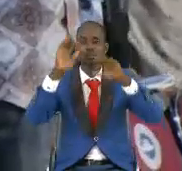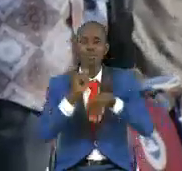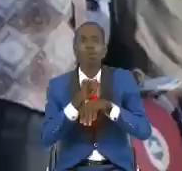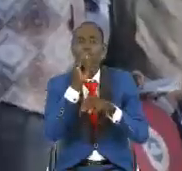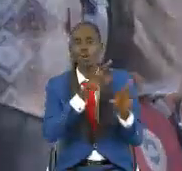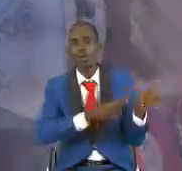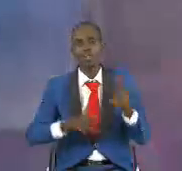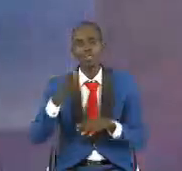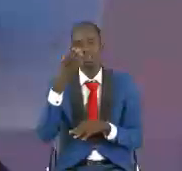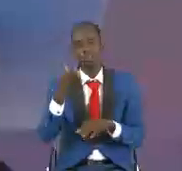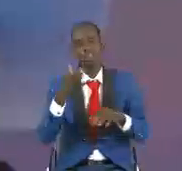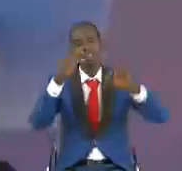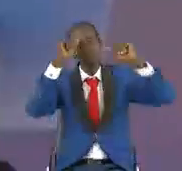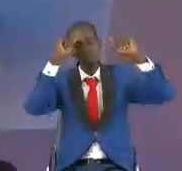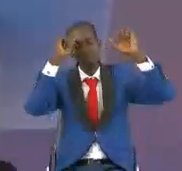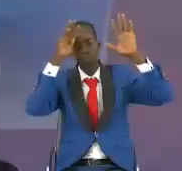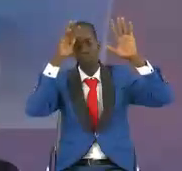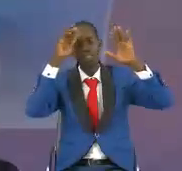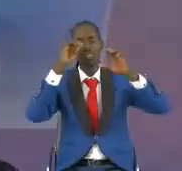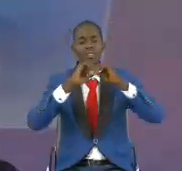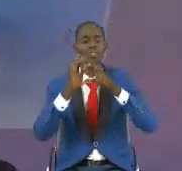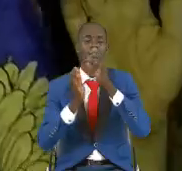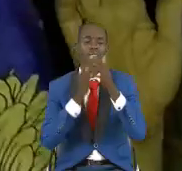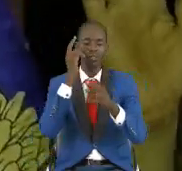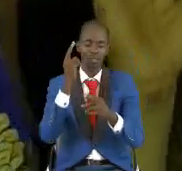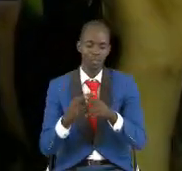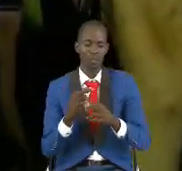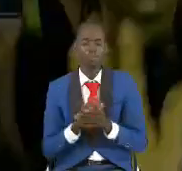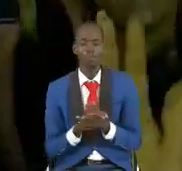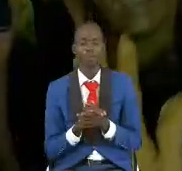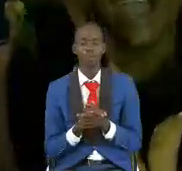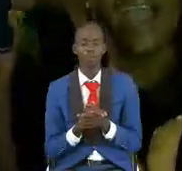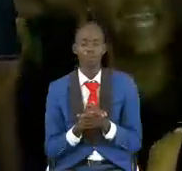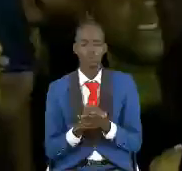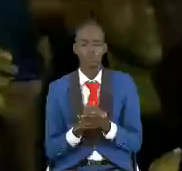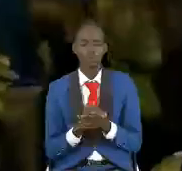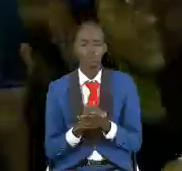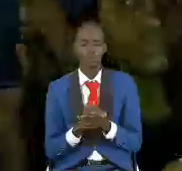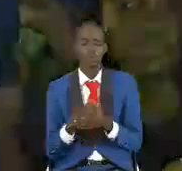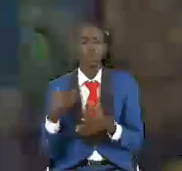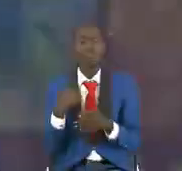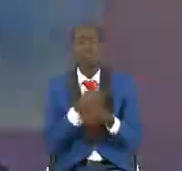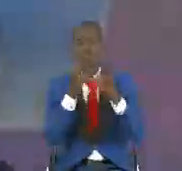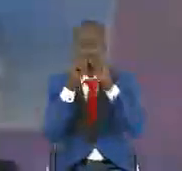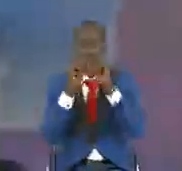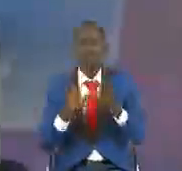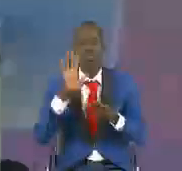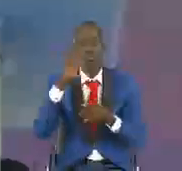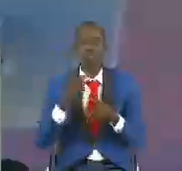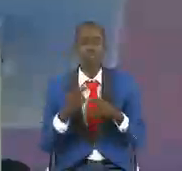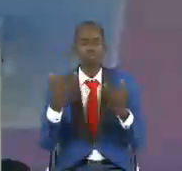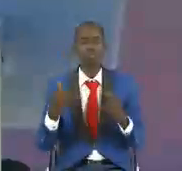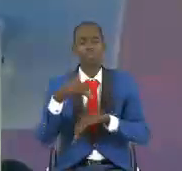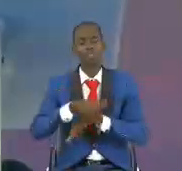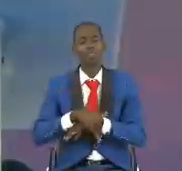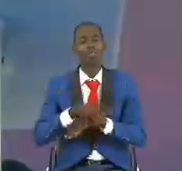Amen. Father, in Jesus' name, Amen. We bless your name tonight. You